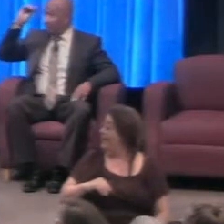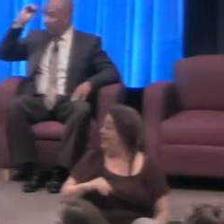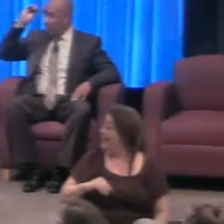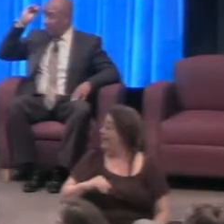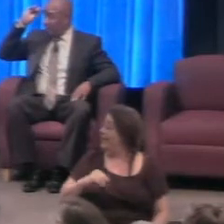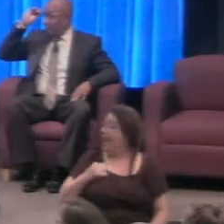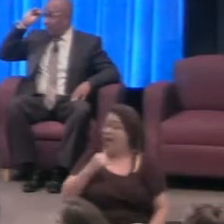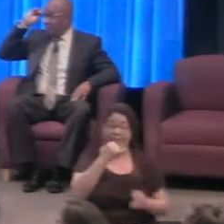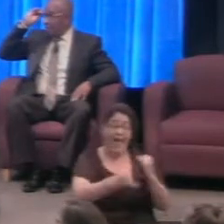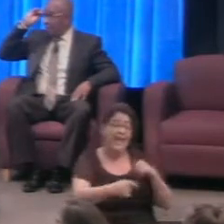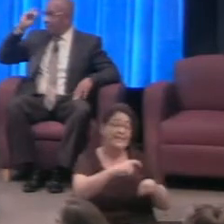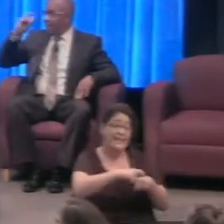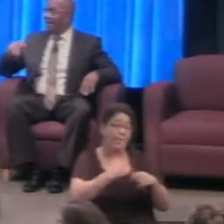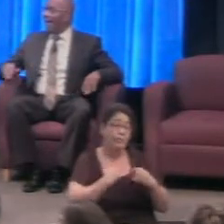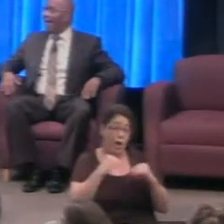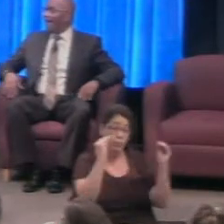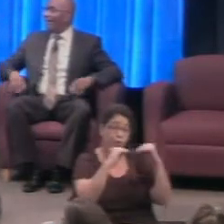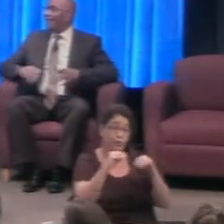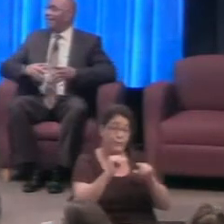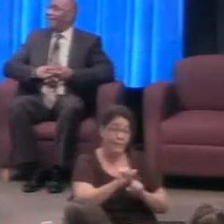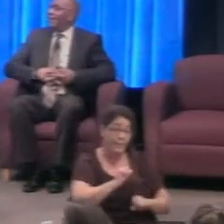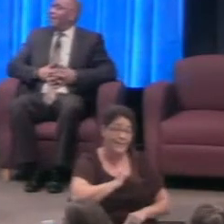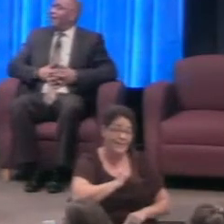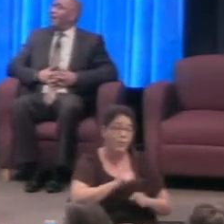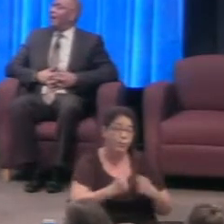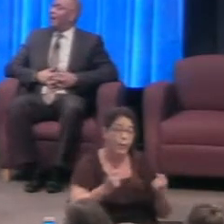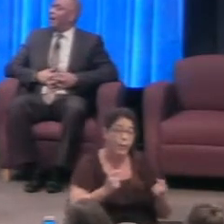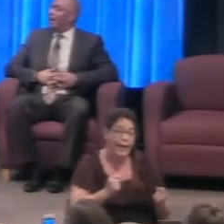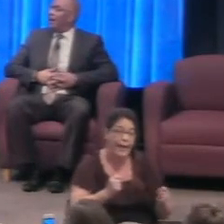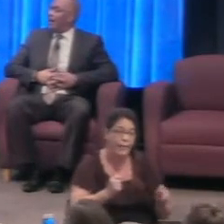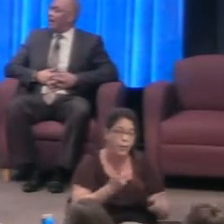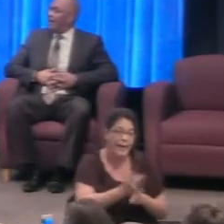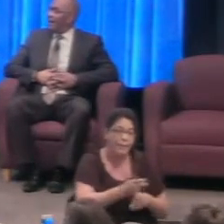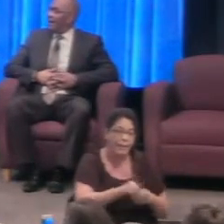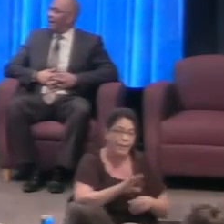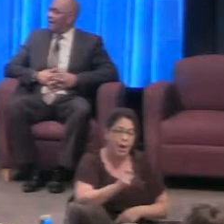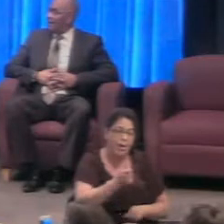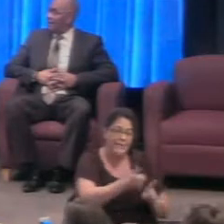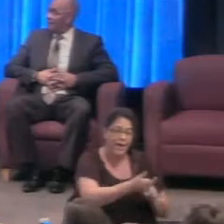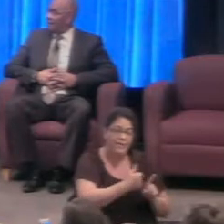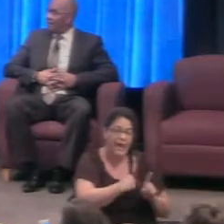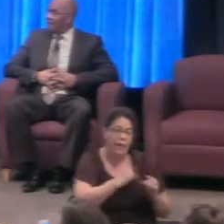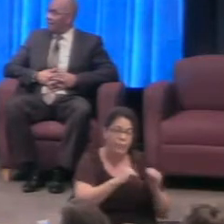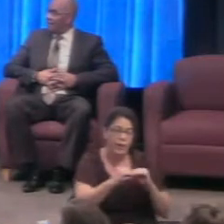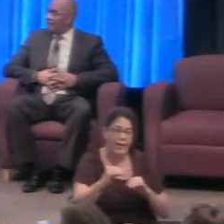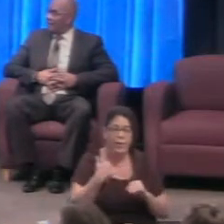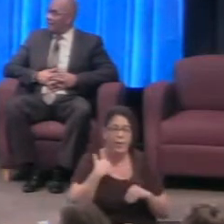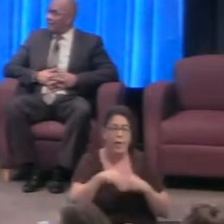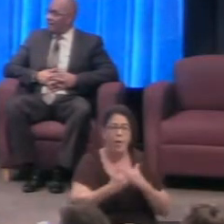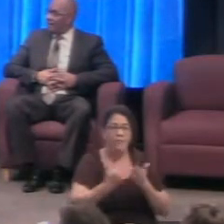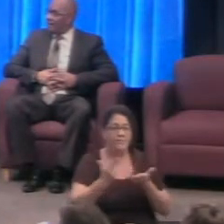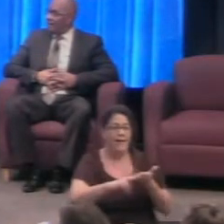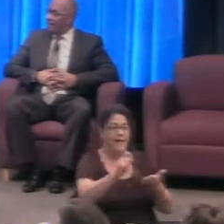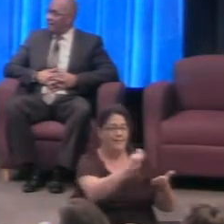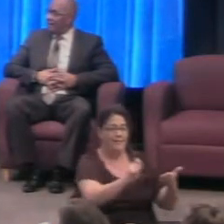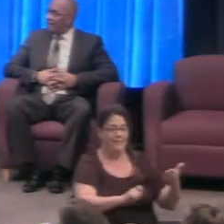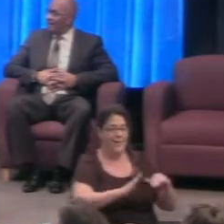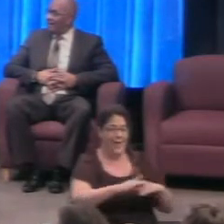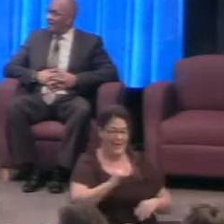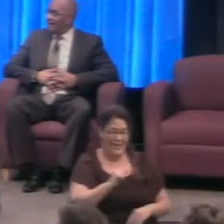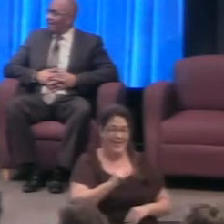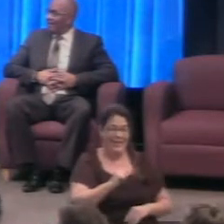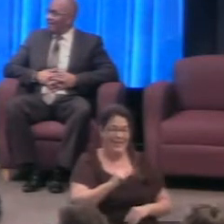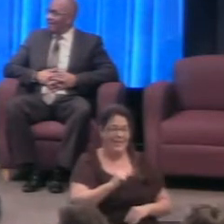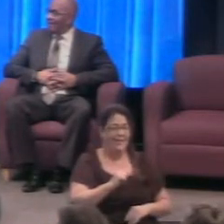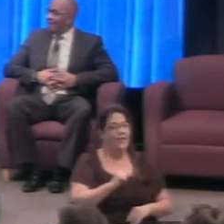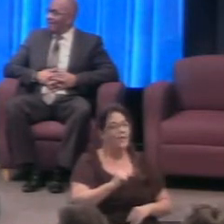broke it the last time I put one together. So let's just keep it in the box, and it's signed by everyone that you worked with at